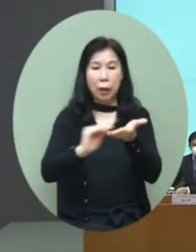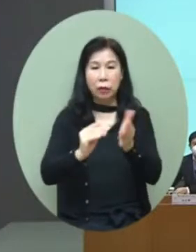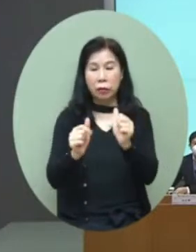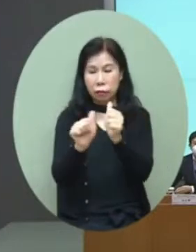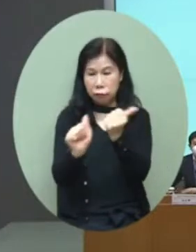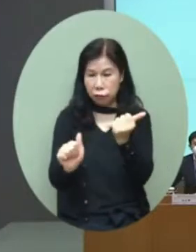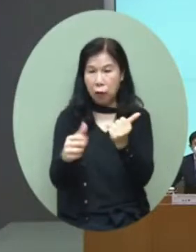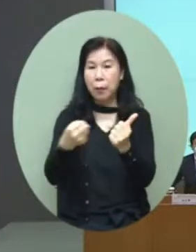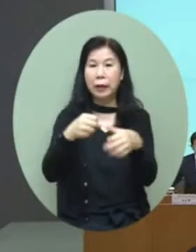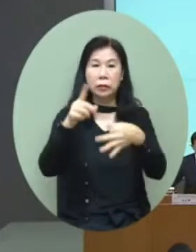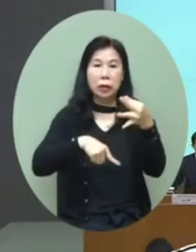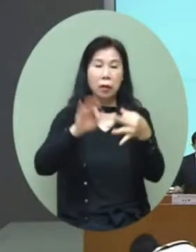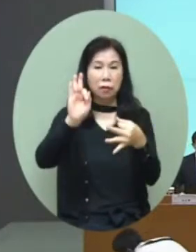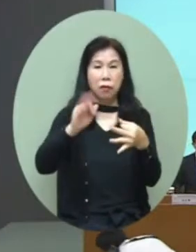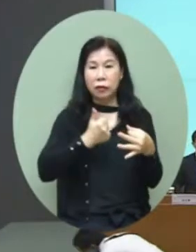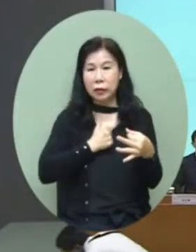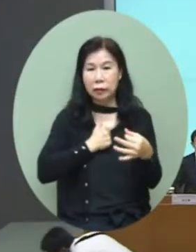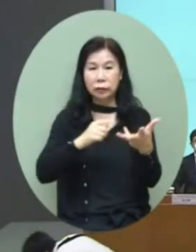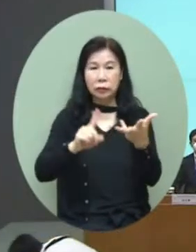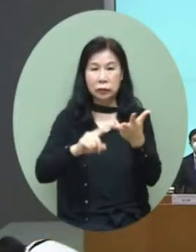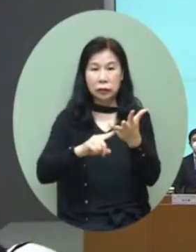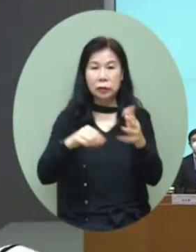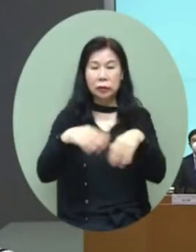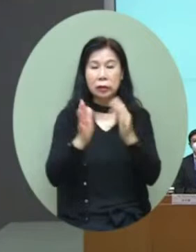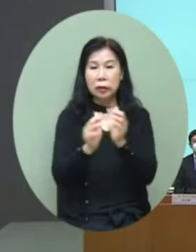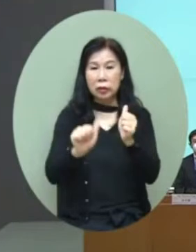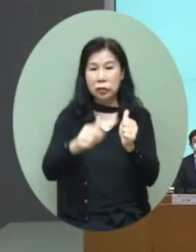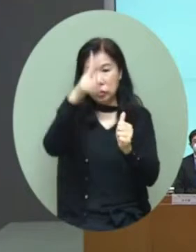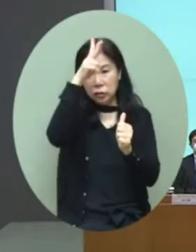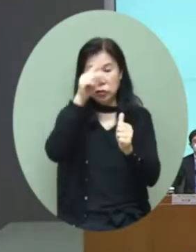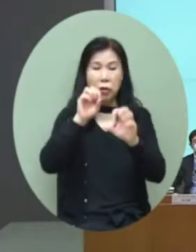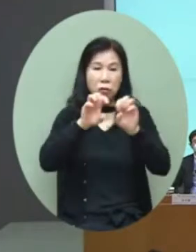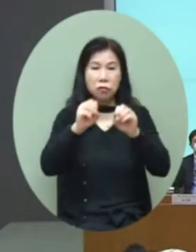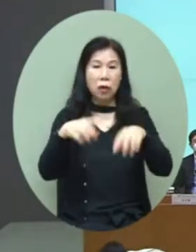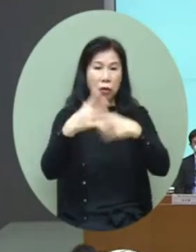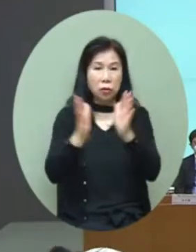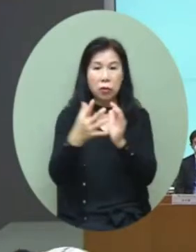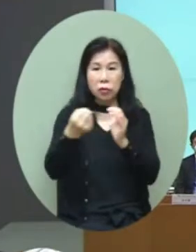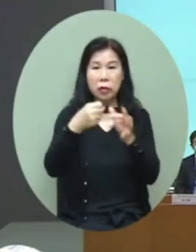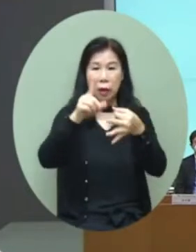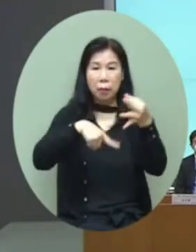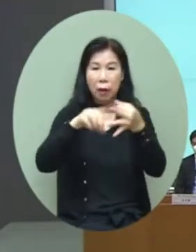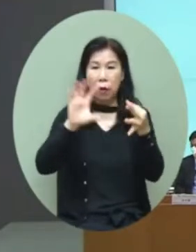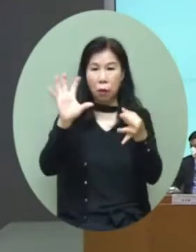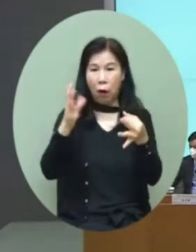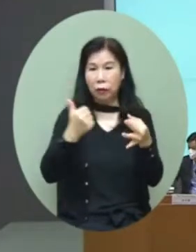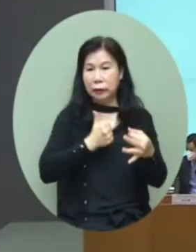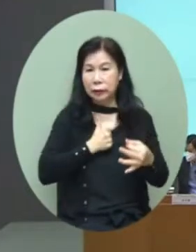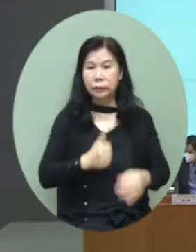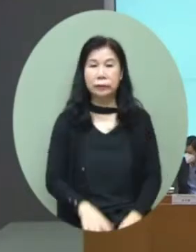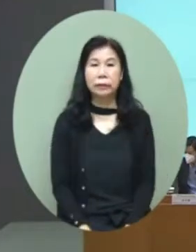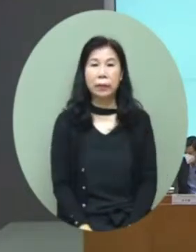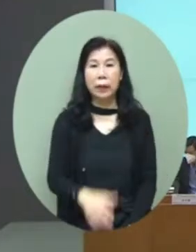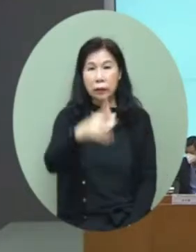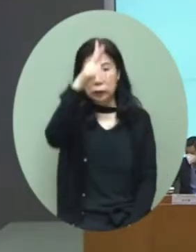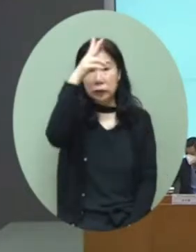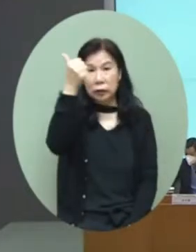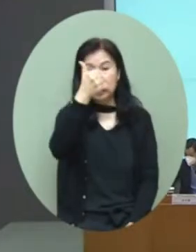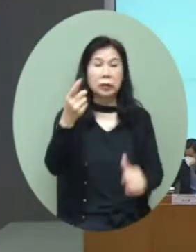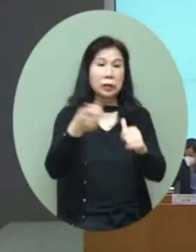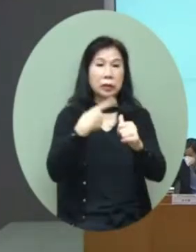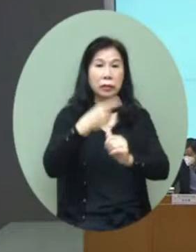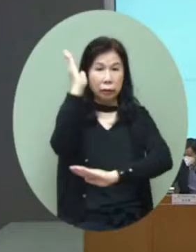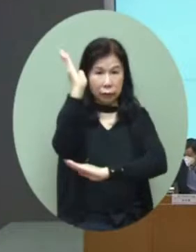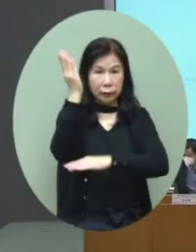Industry Professor Sun Dong, Deputy Secretary for Health Mr. Vincent Fong, Deputy Government Chief Information